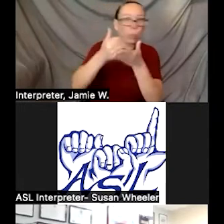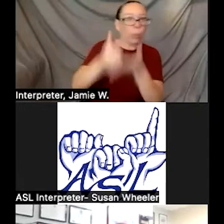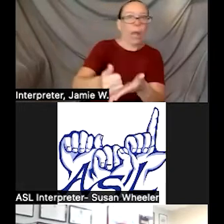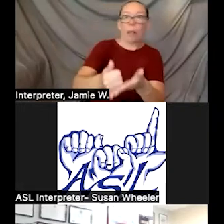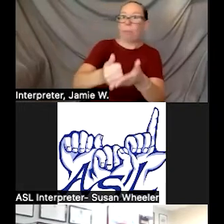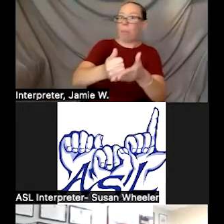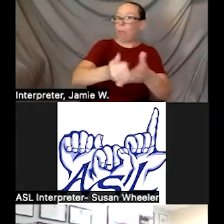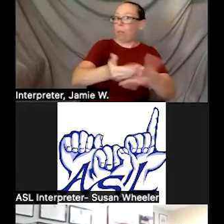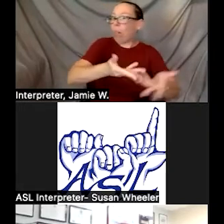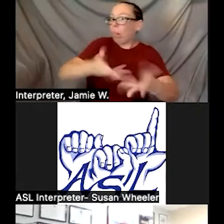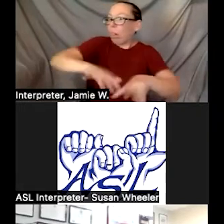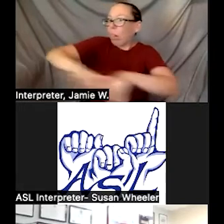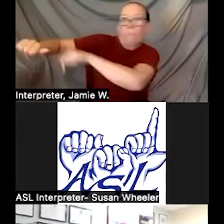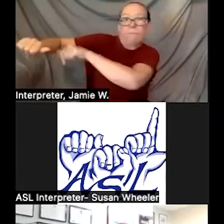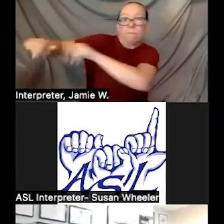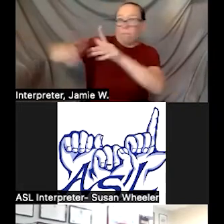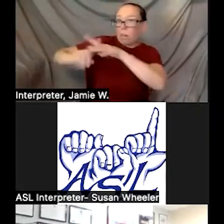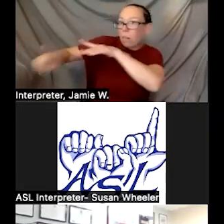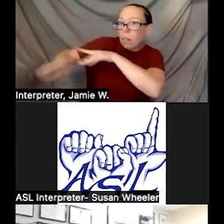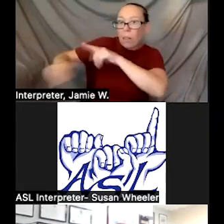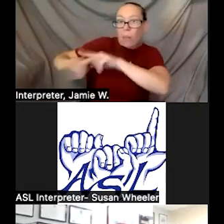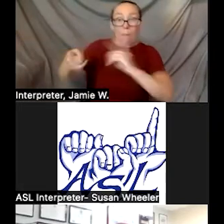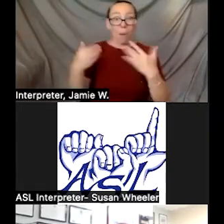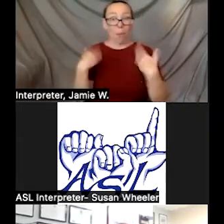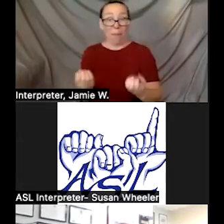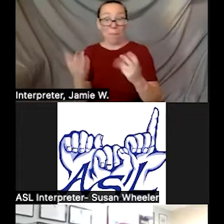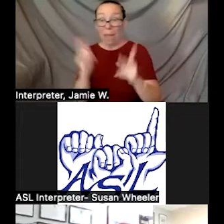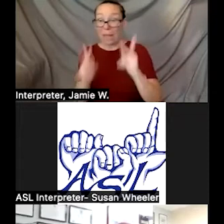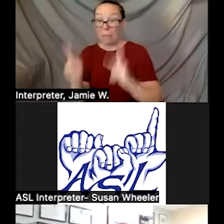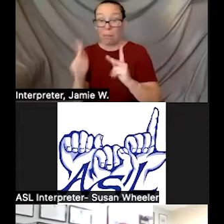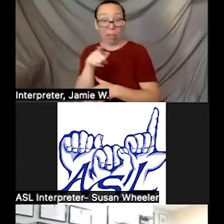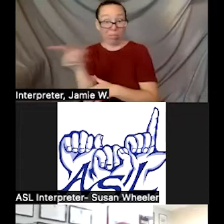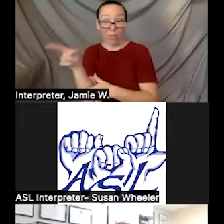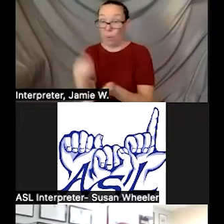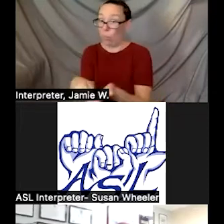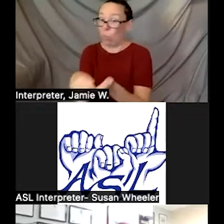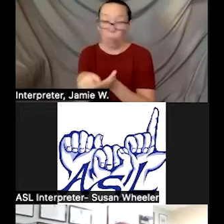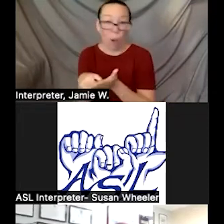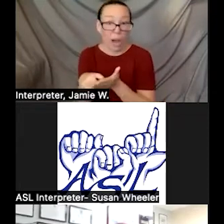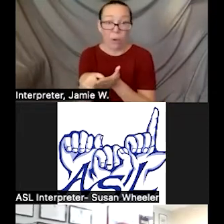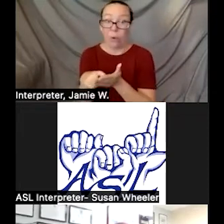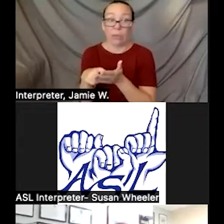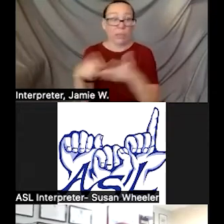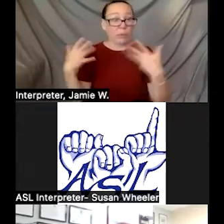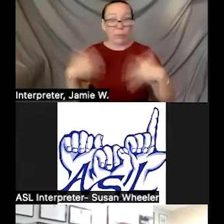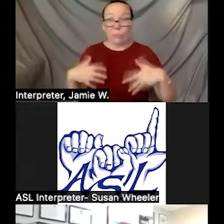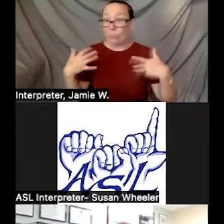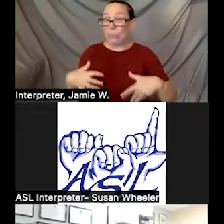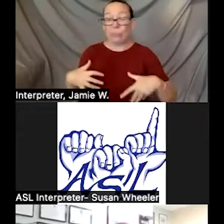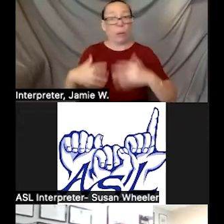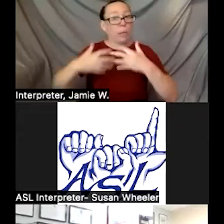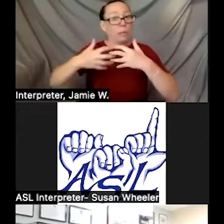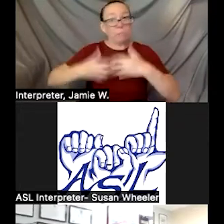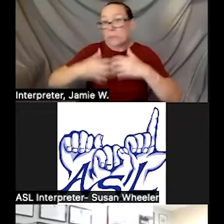assistive devices to be able to maintain normal lifestyles. So fortunately, Dan had a mutual aid agreement with some